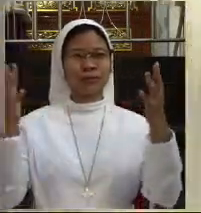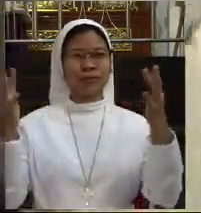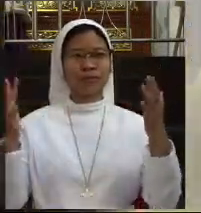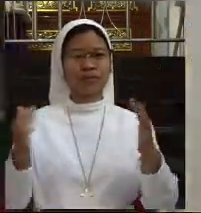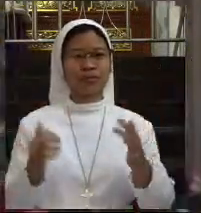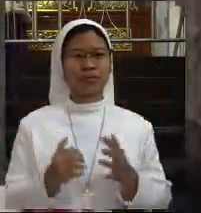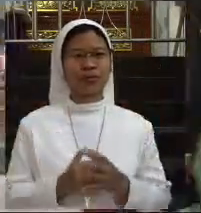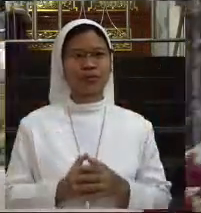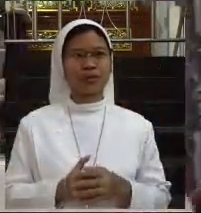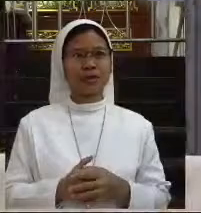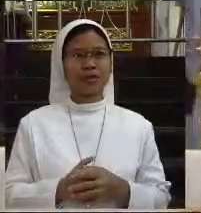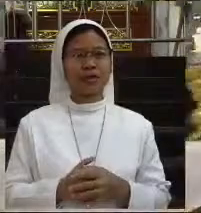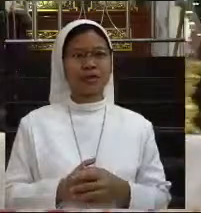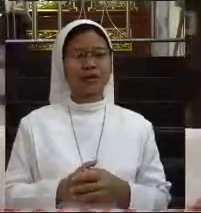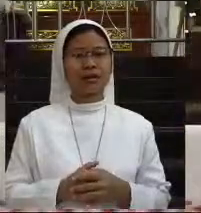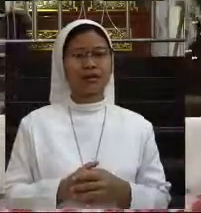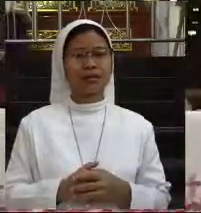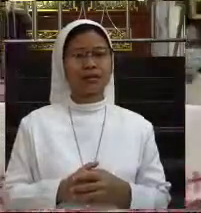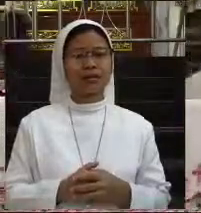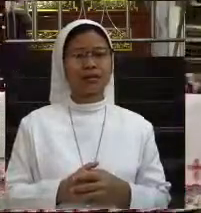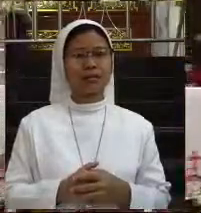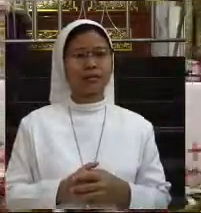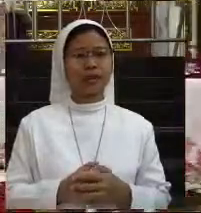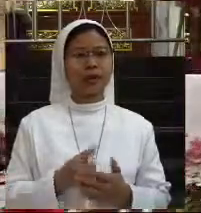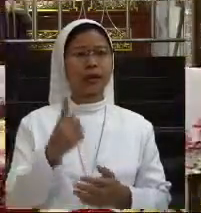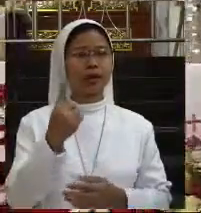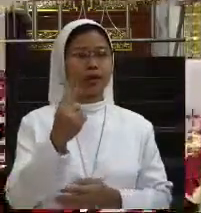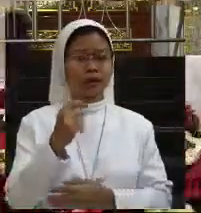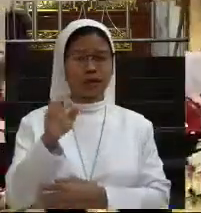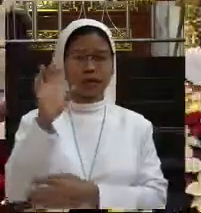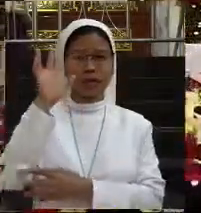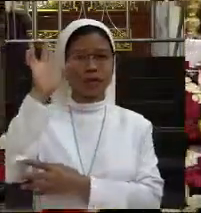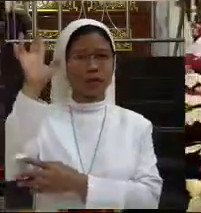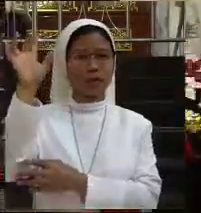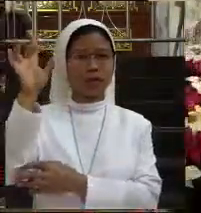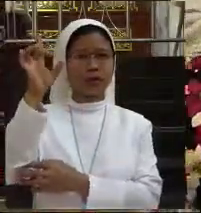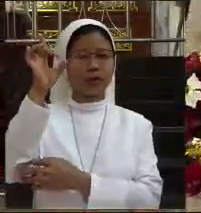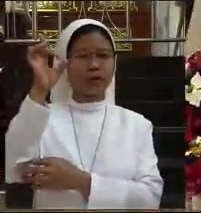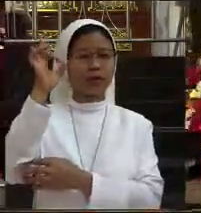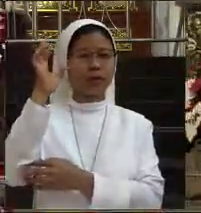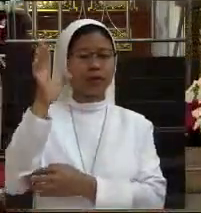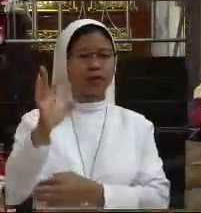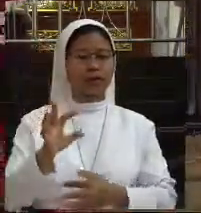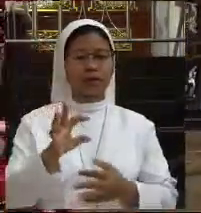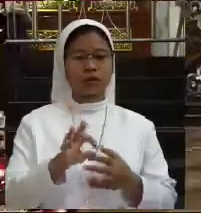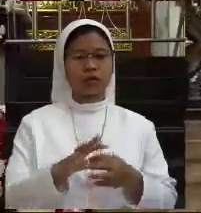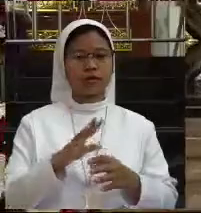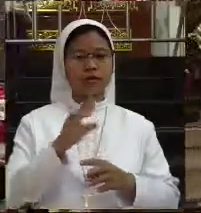Ang biyaya ng Diyos ang inahawa.